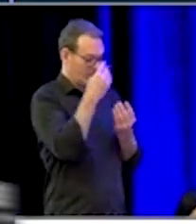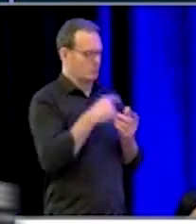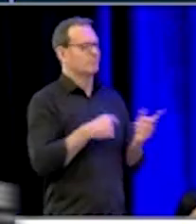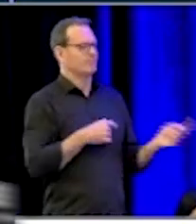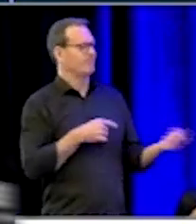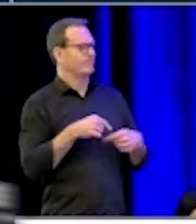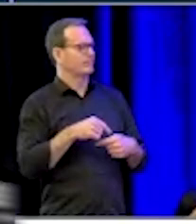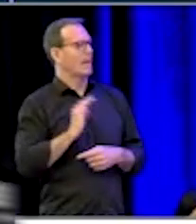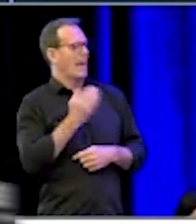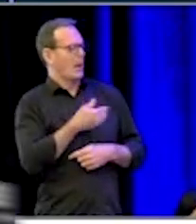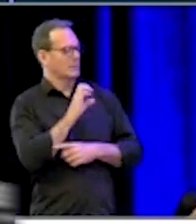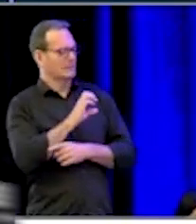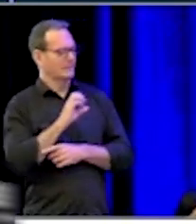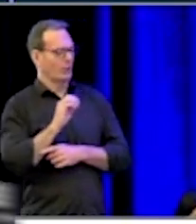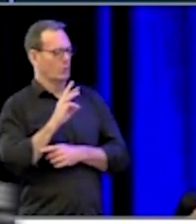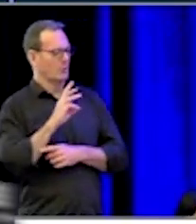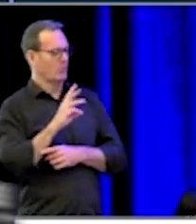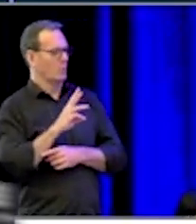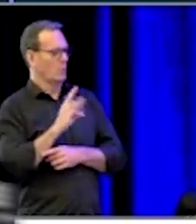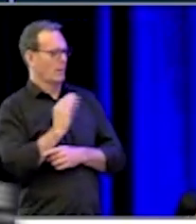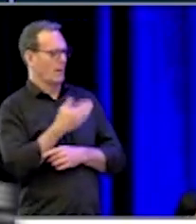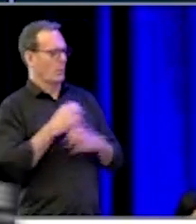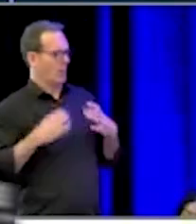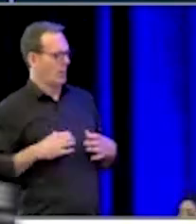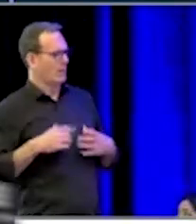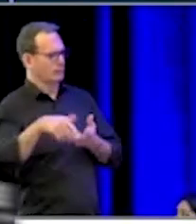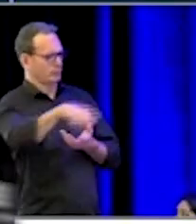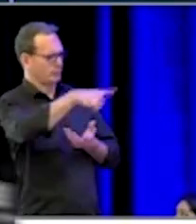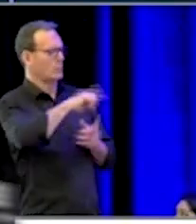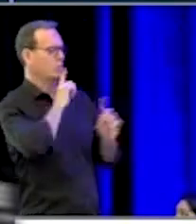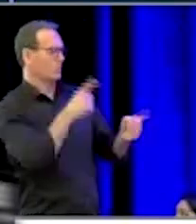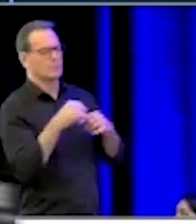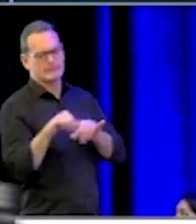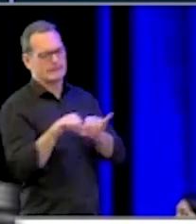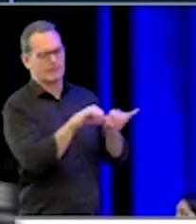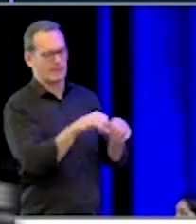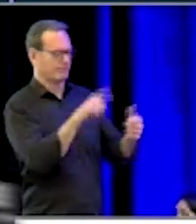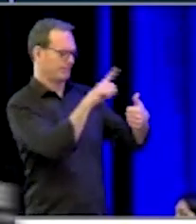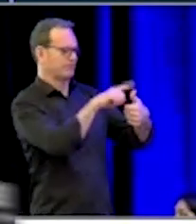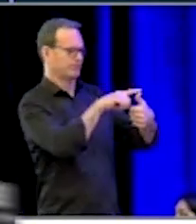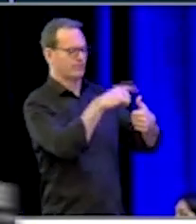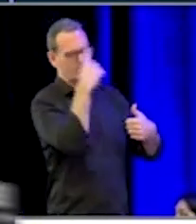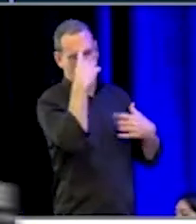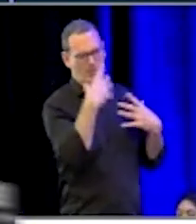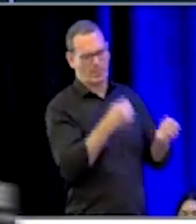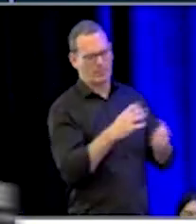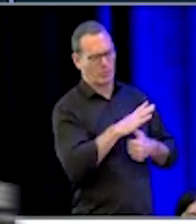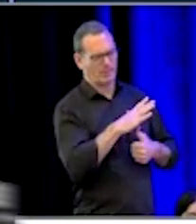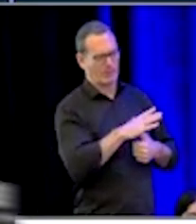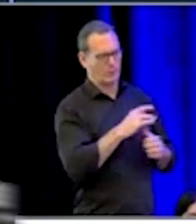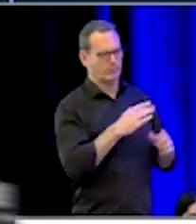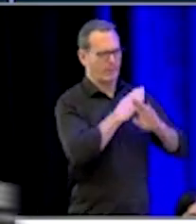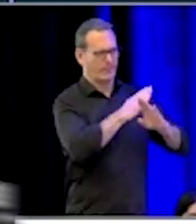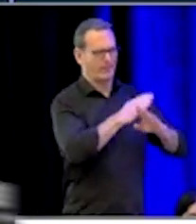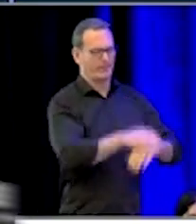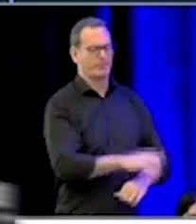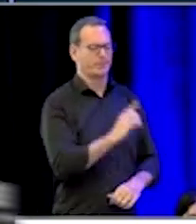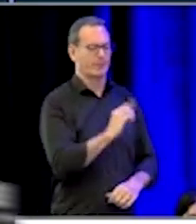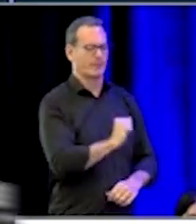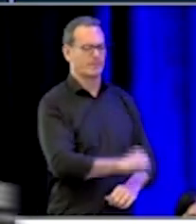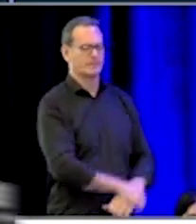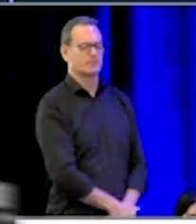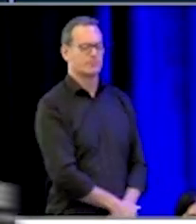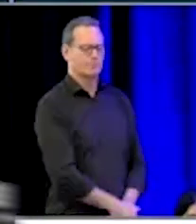most reported disability type. Next slide, please. And so finally, to tie